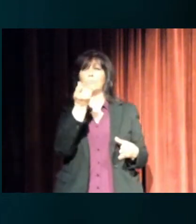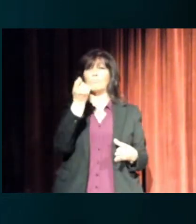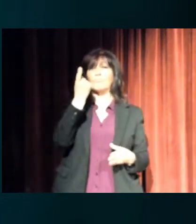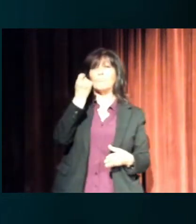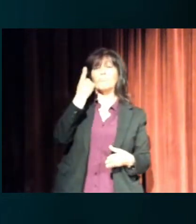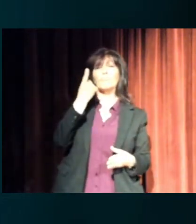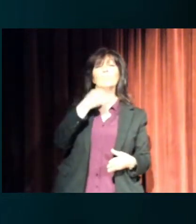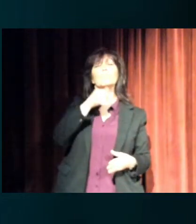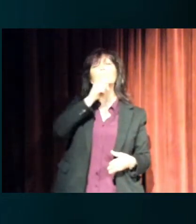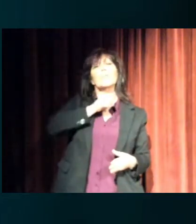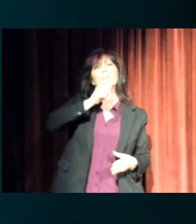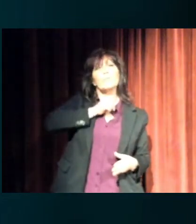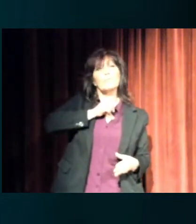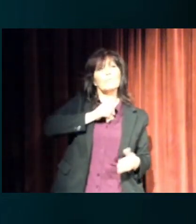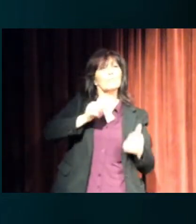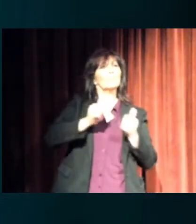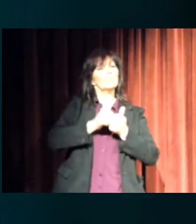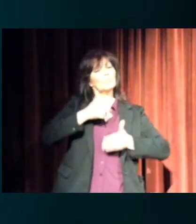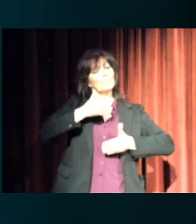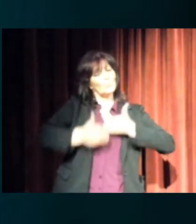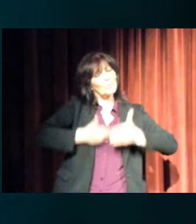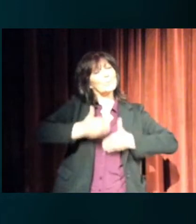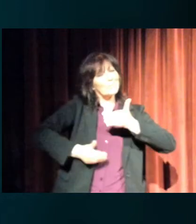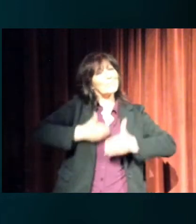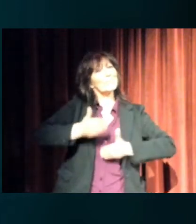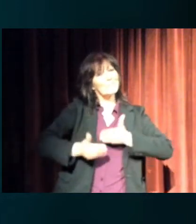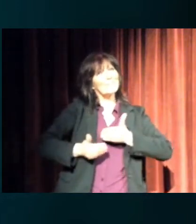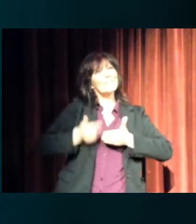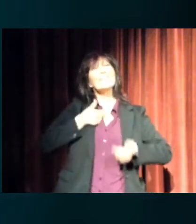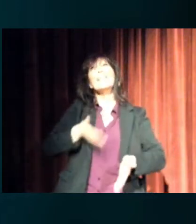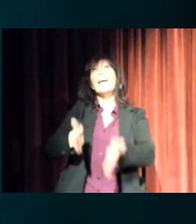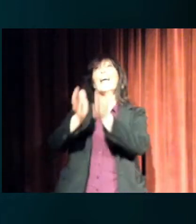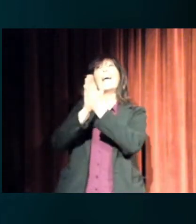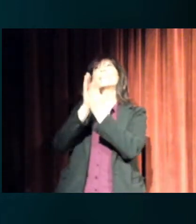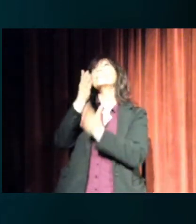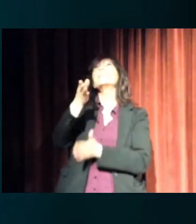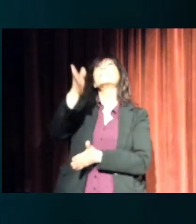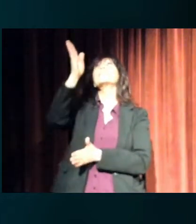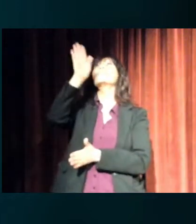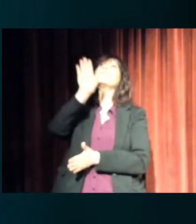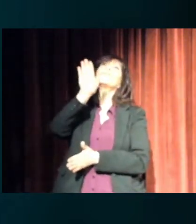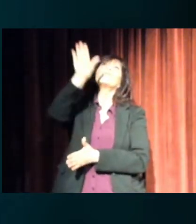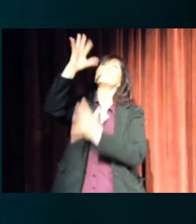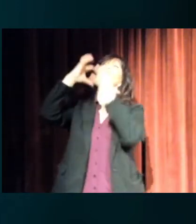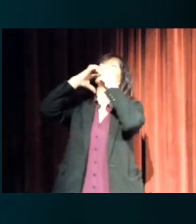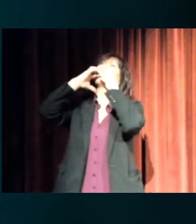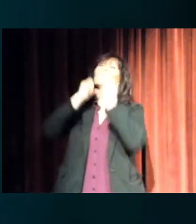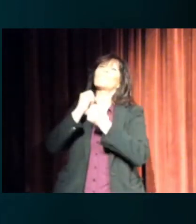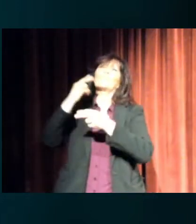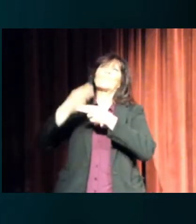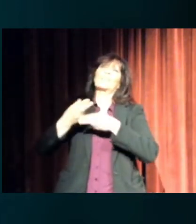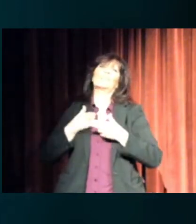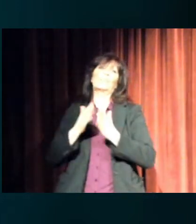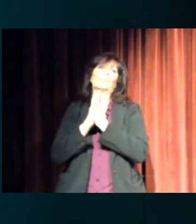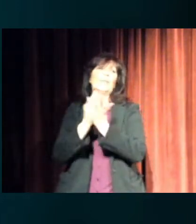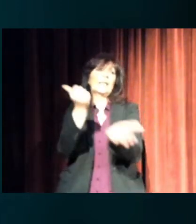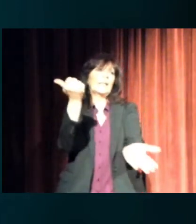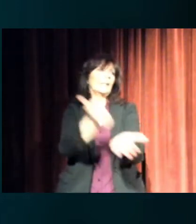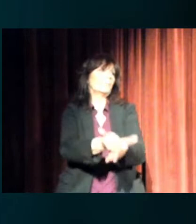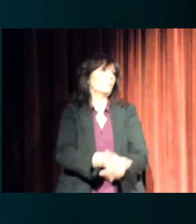understanding and patience, Lord, with the process. Lord, and I ask this, God, in your precious name we pray.